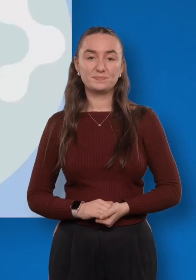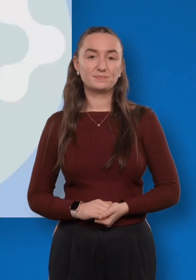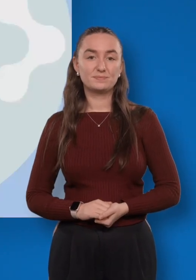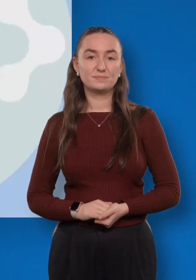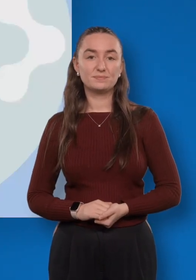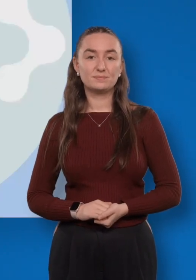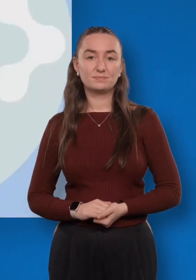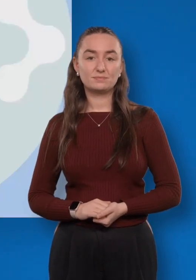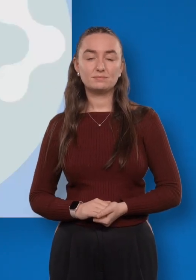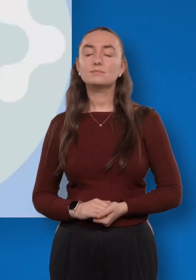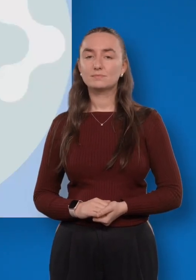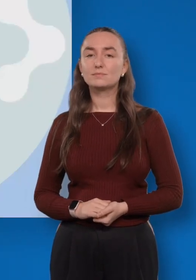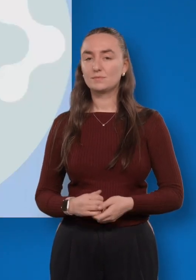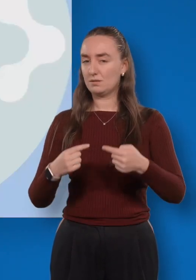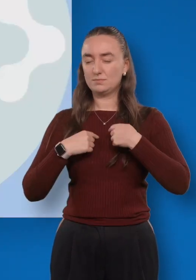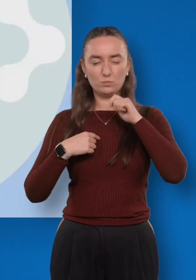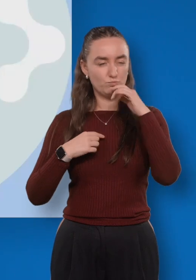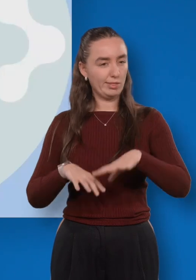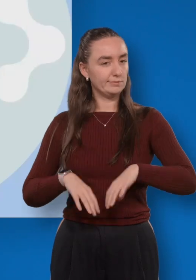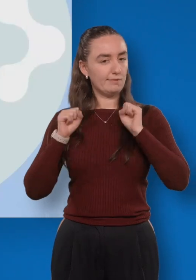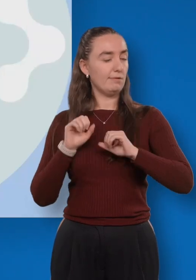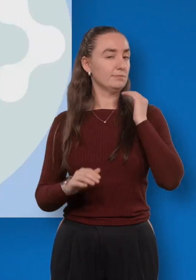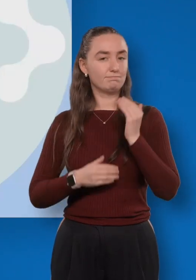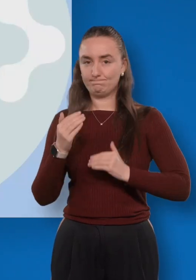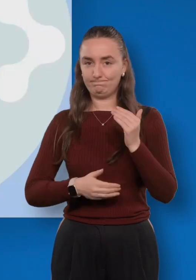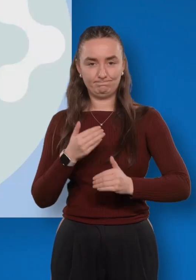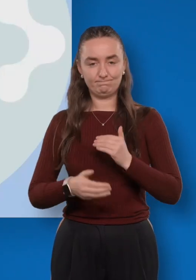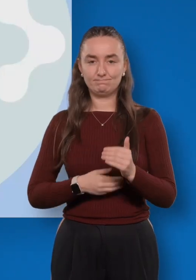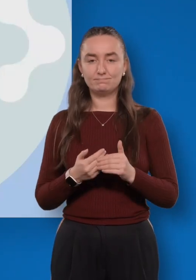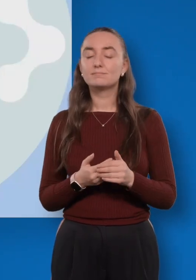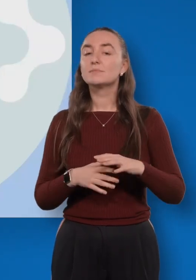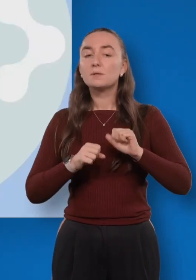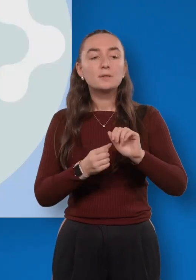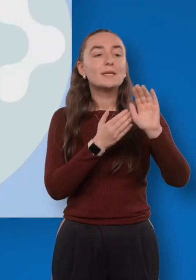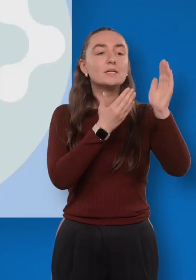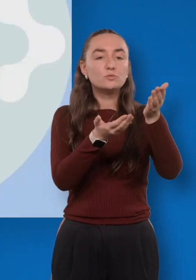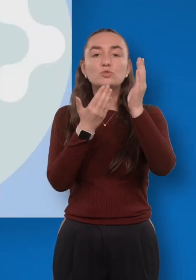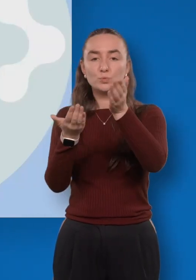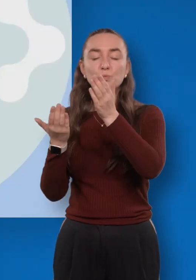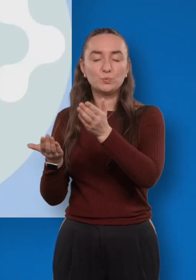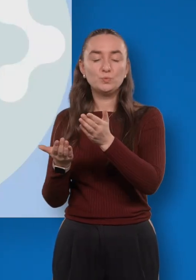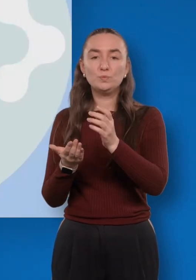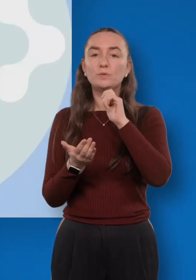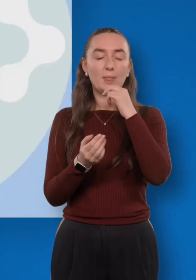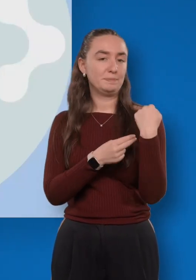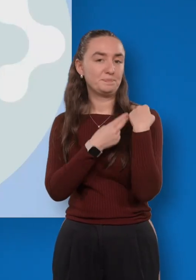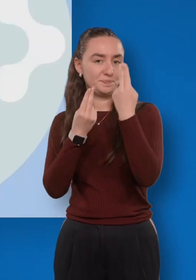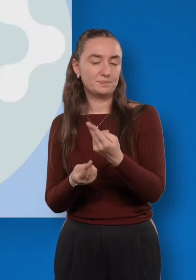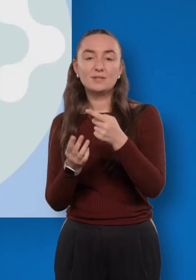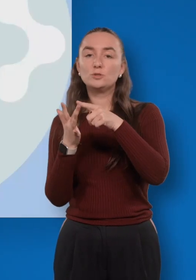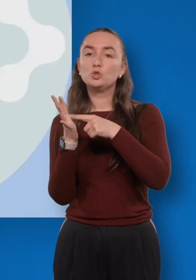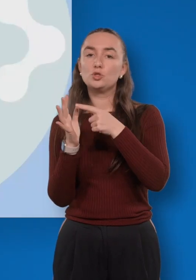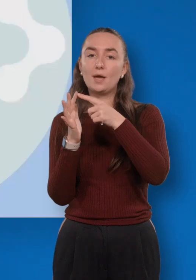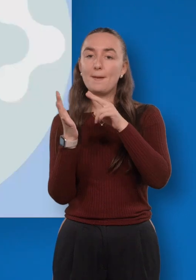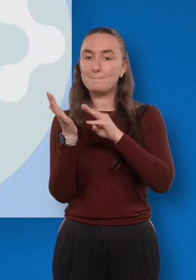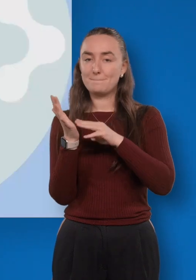And so I'm just gonna start straight away and then just make some introductions, and then Jemina will start shortly.